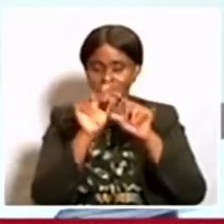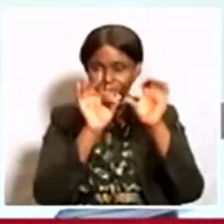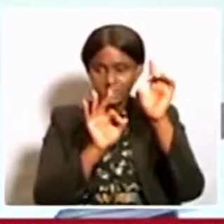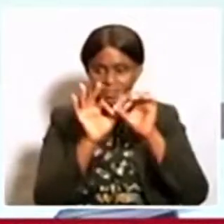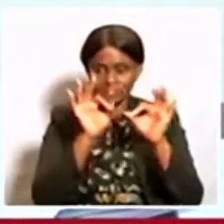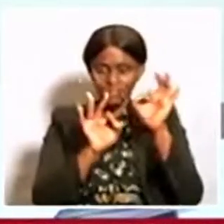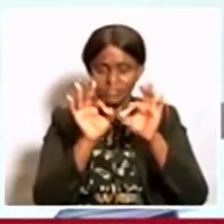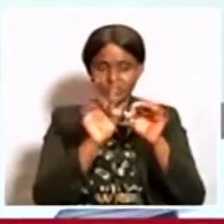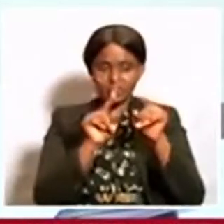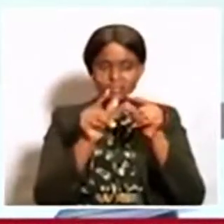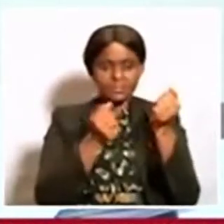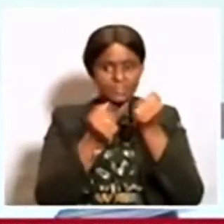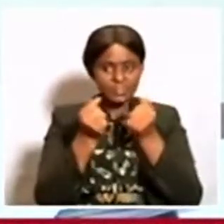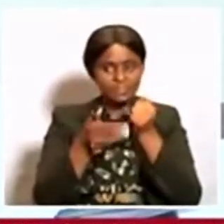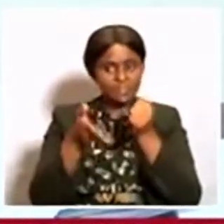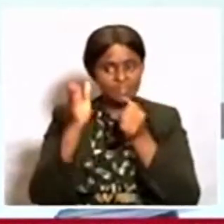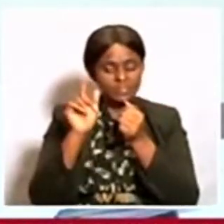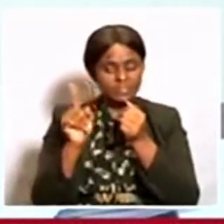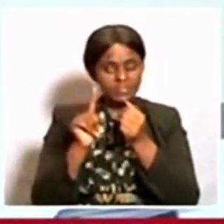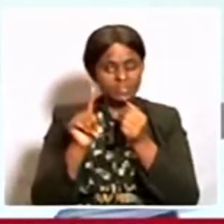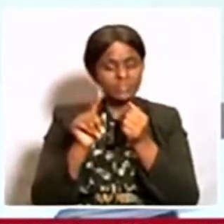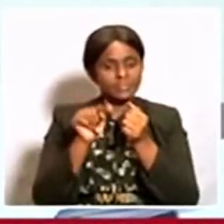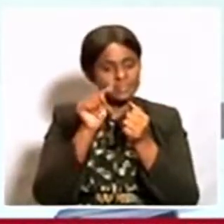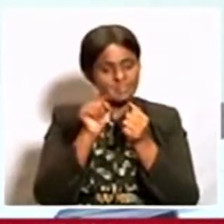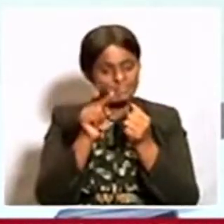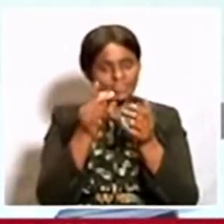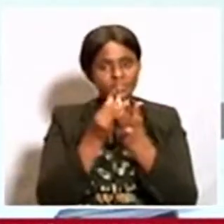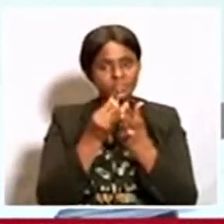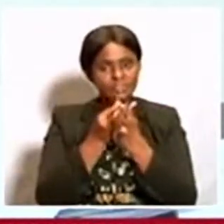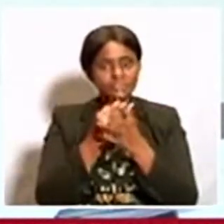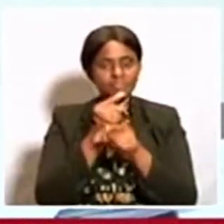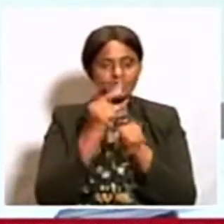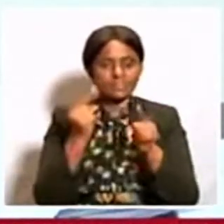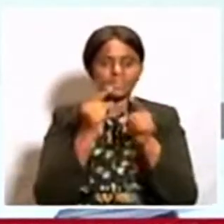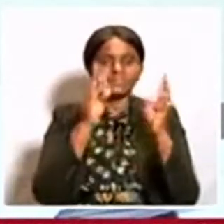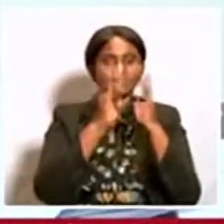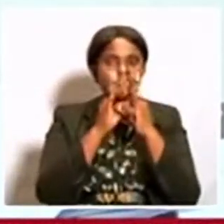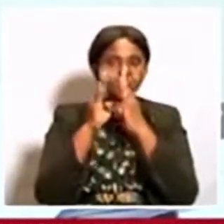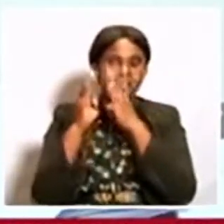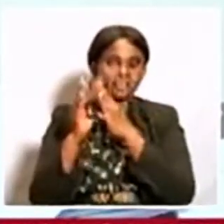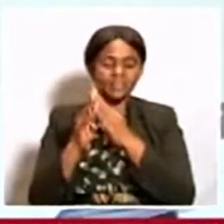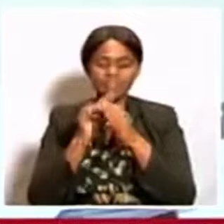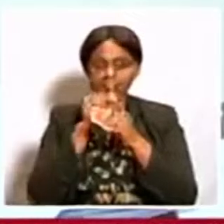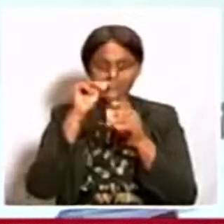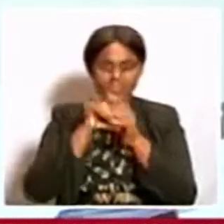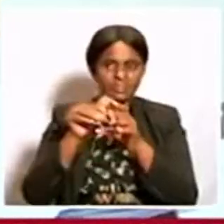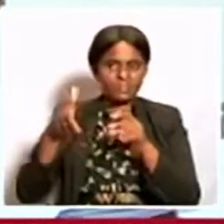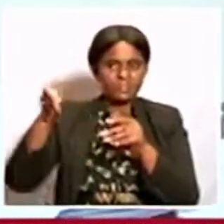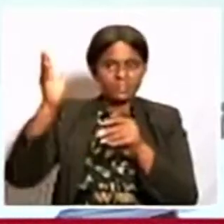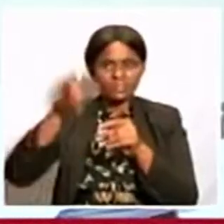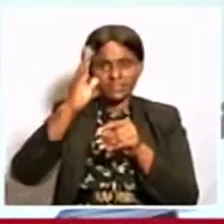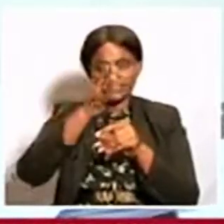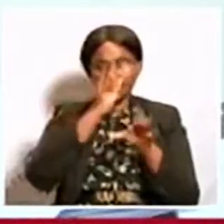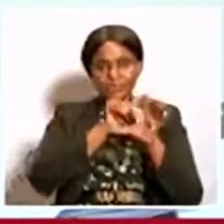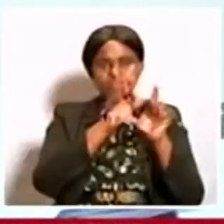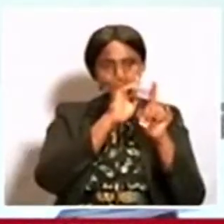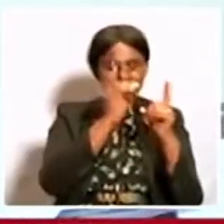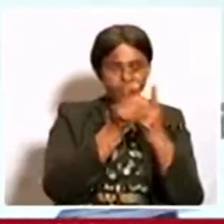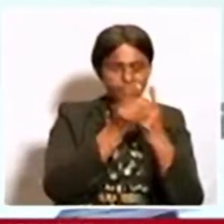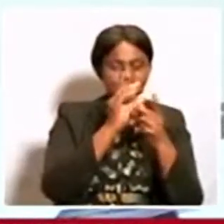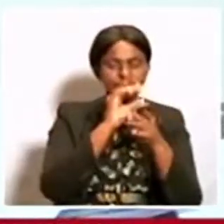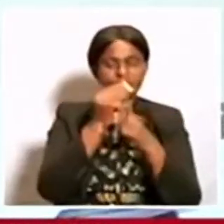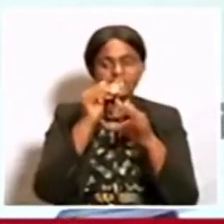where this vehicle has been going, 3/4 is just meetings, not into the field, in the district, in the